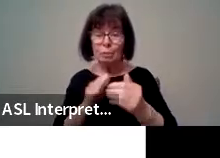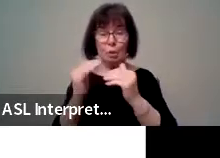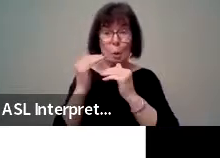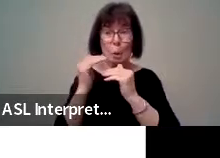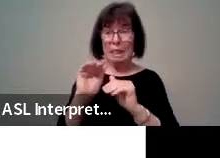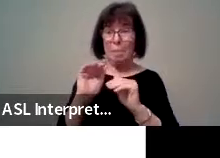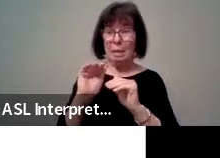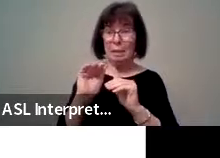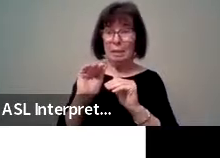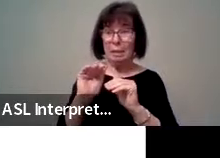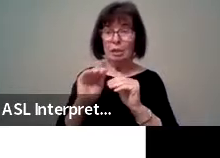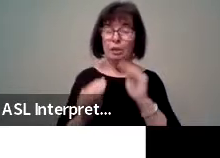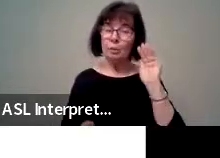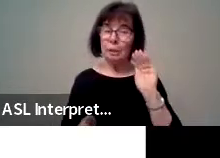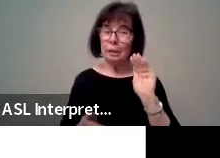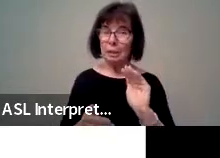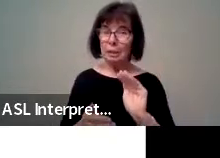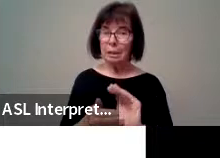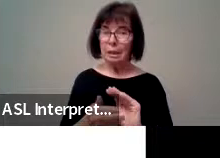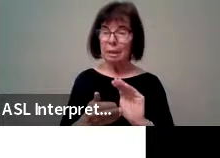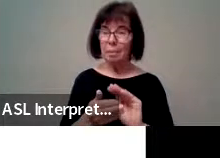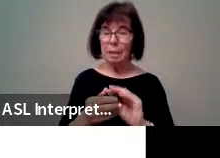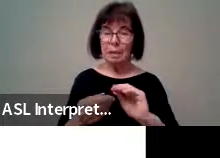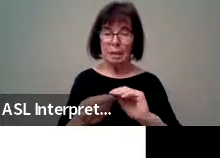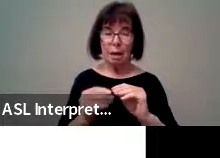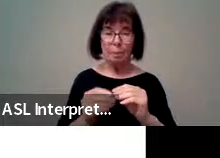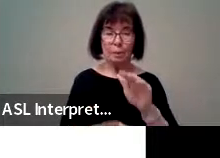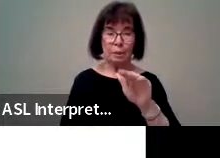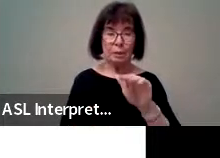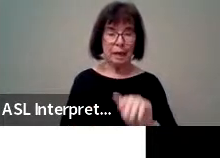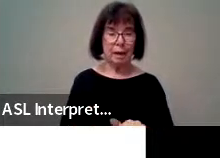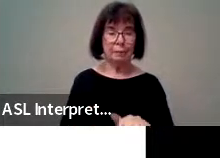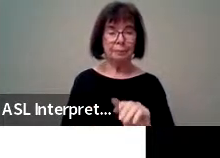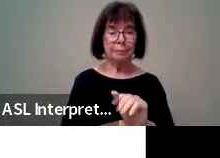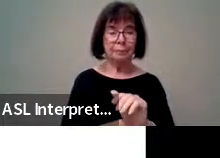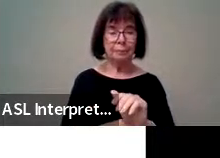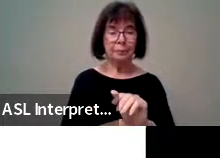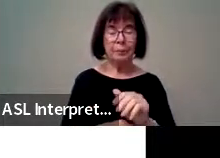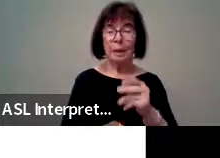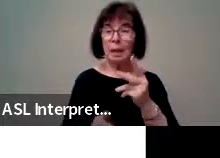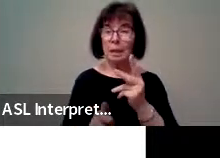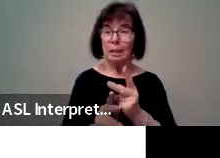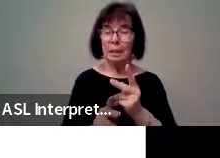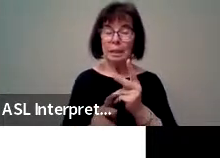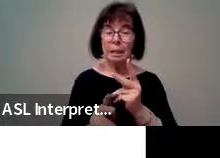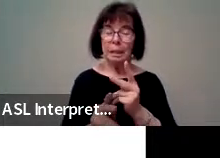the numbers down, keep the impacts in our